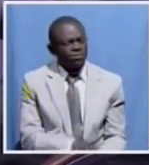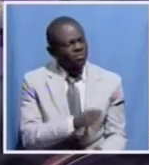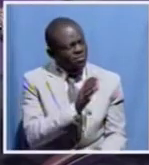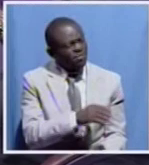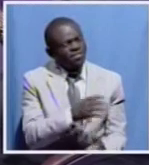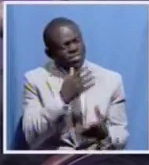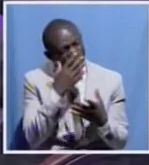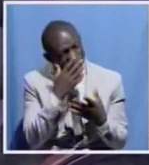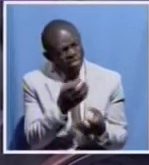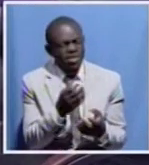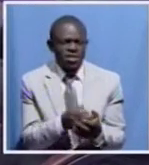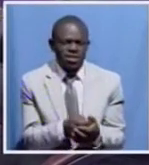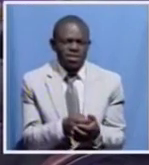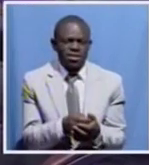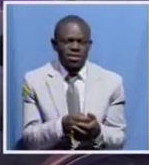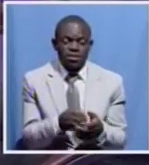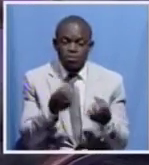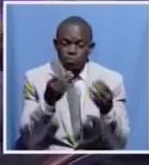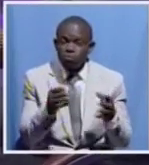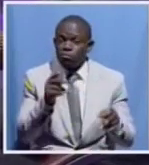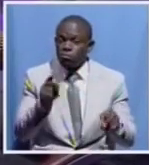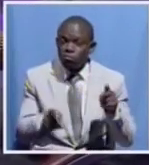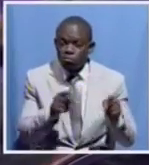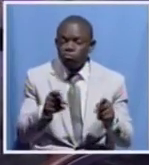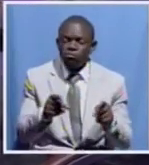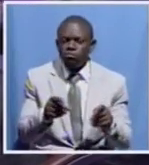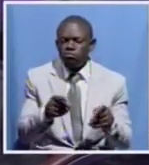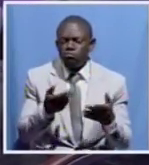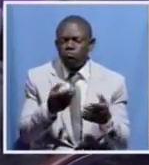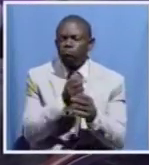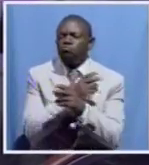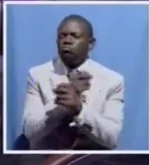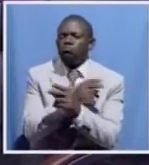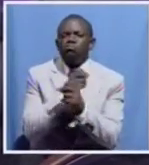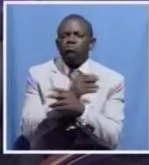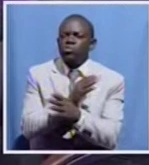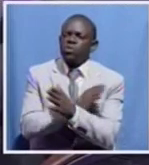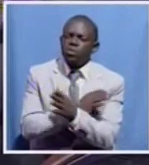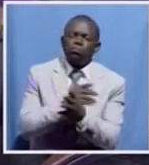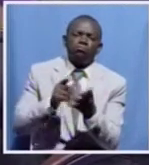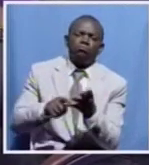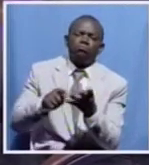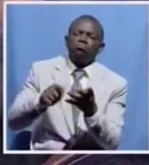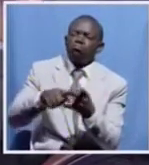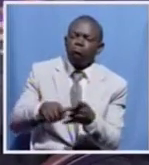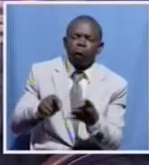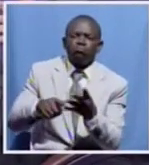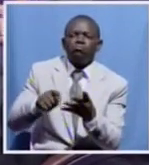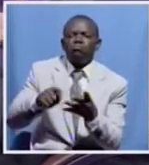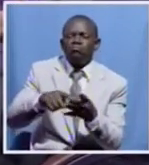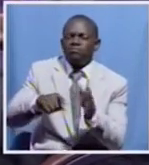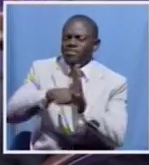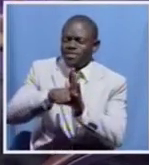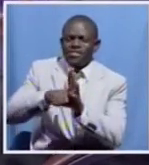many people would like to say, no, you know, Zambia, you know, this and this and this. You get stuck in this rut of